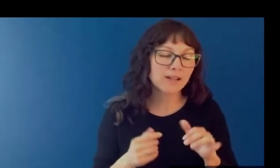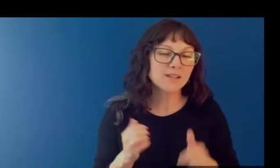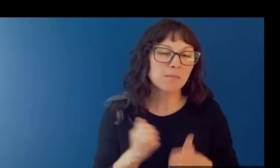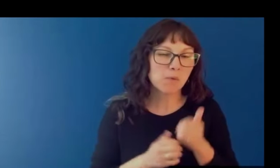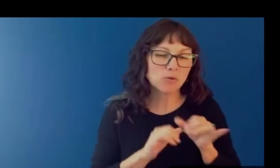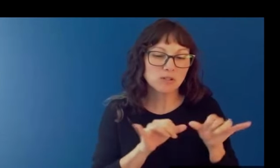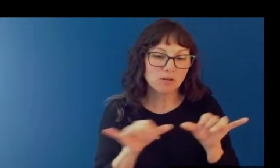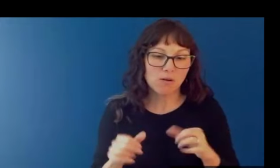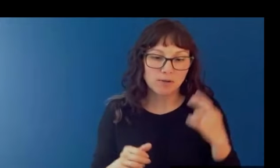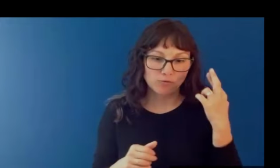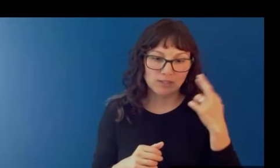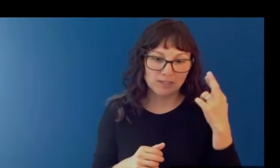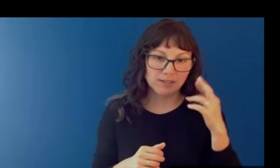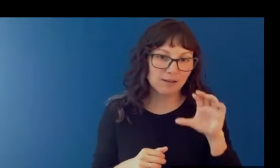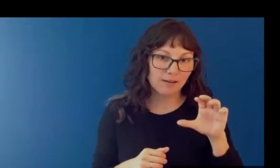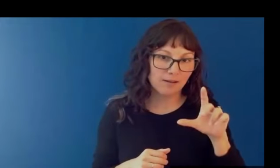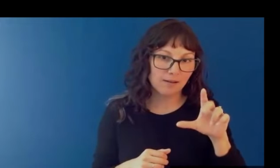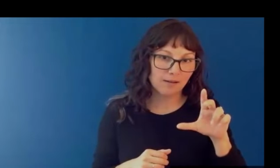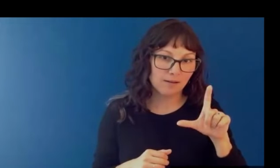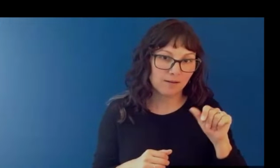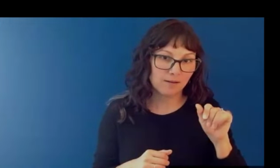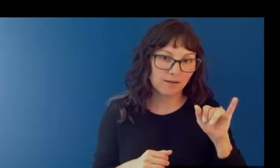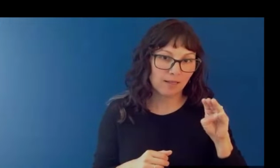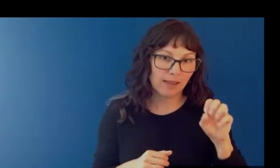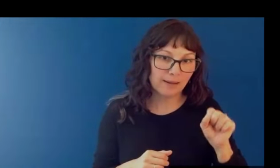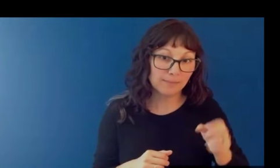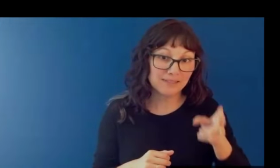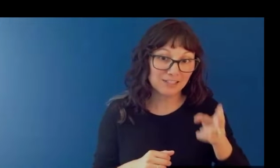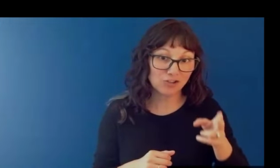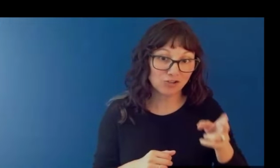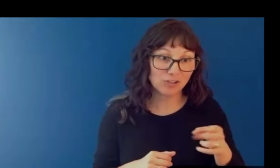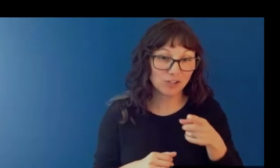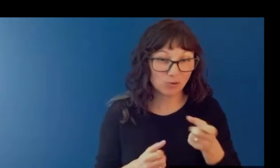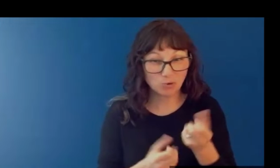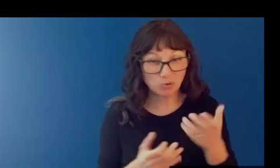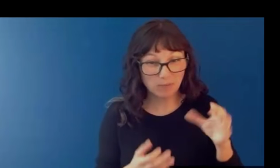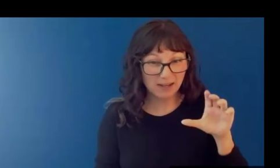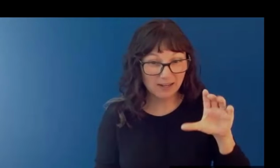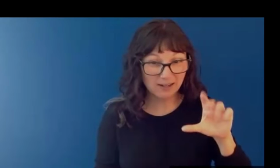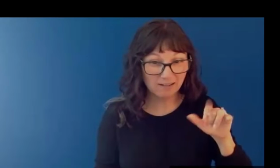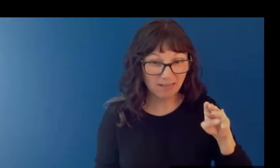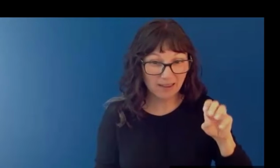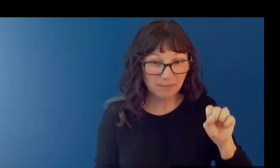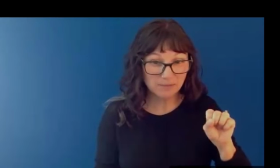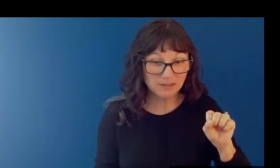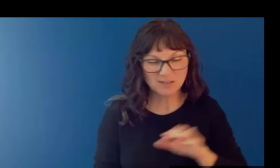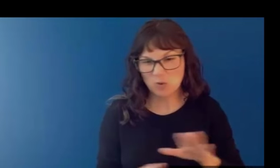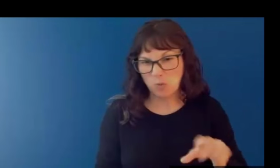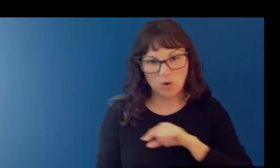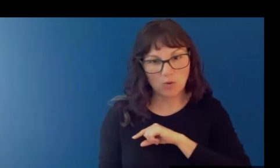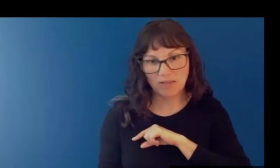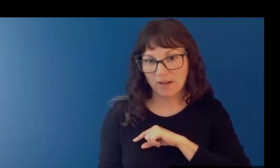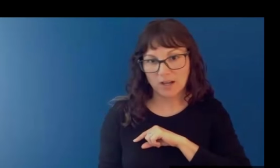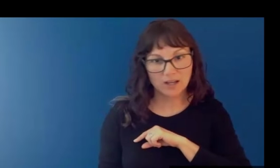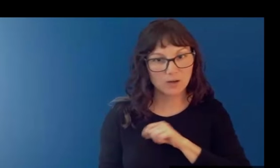common reason is claims history. You've presented too many claims and you no longer qualify